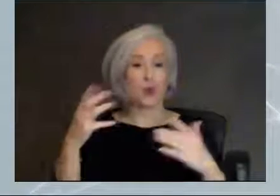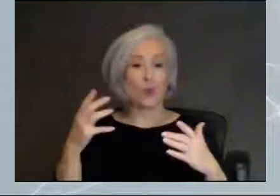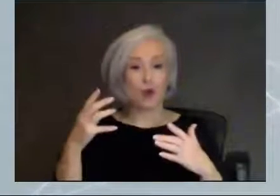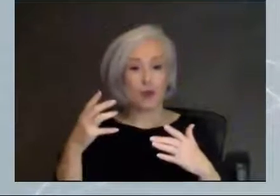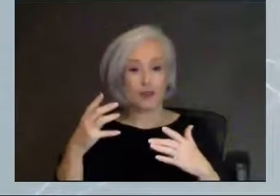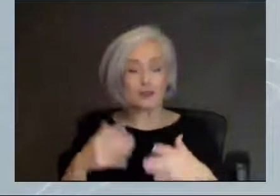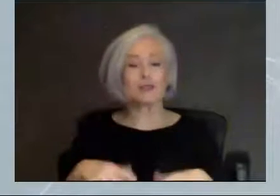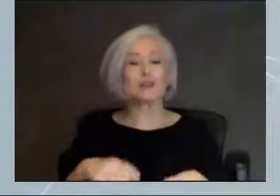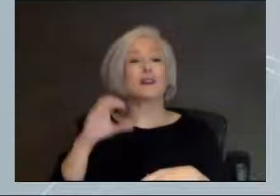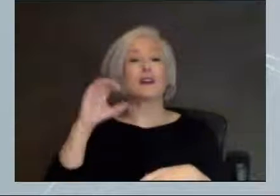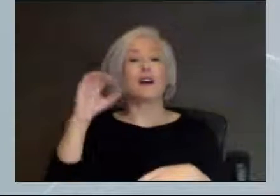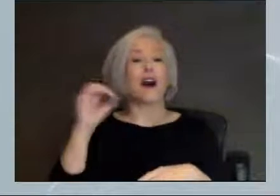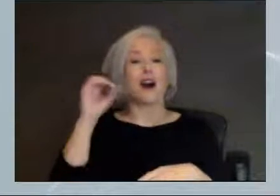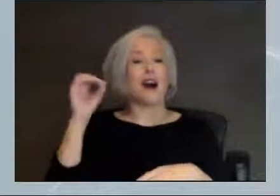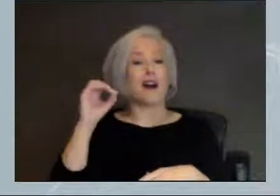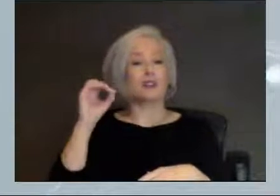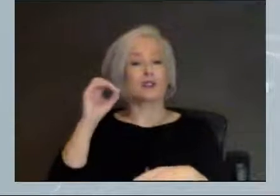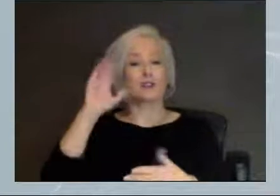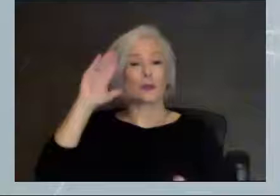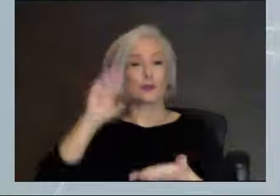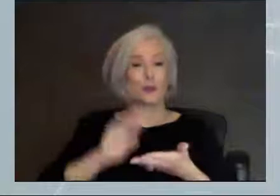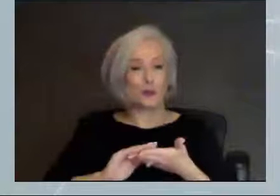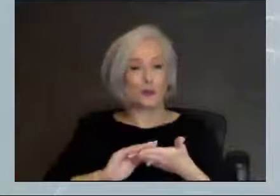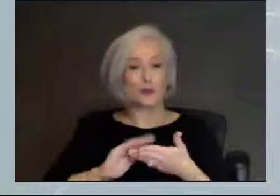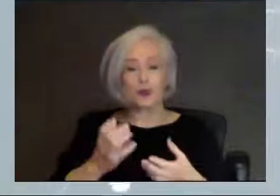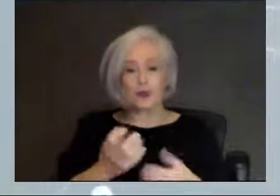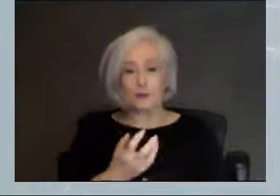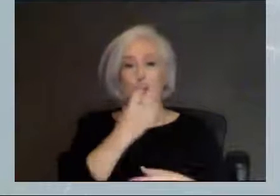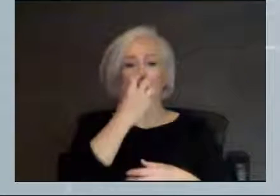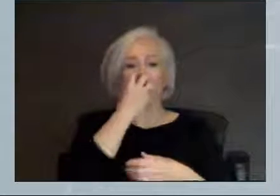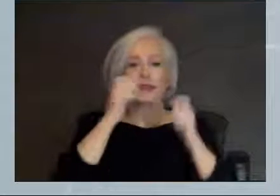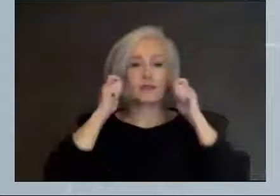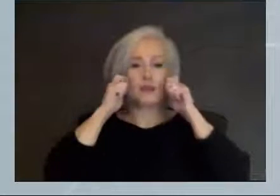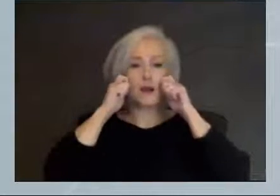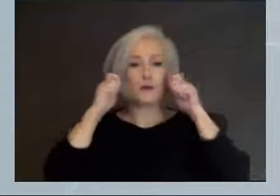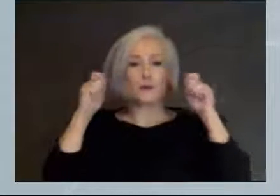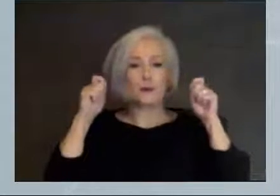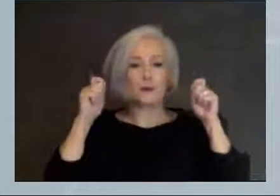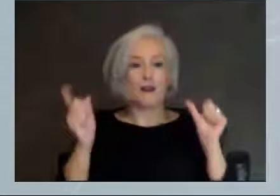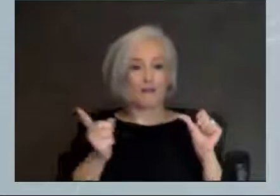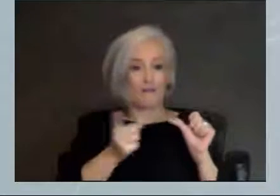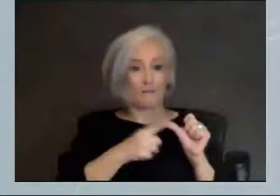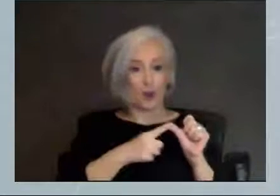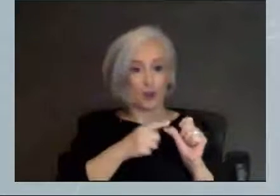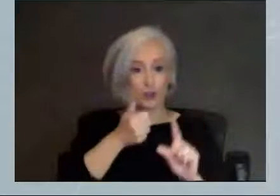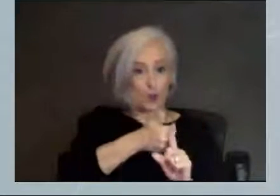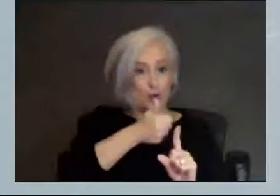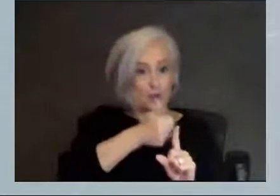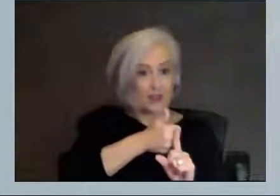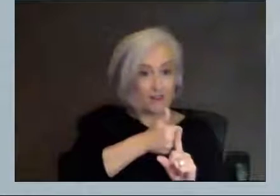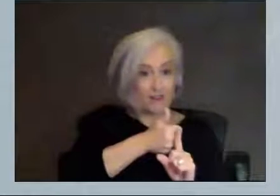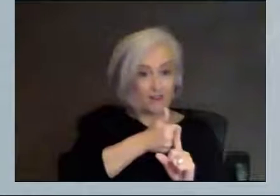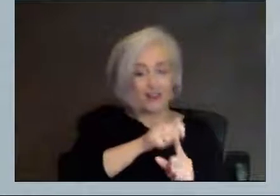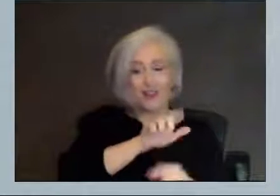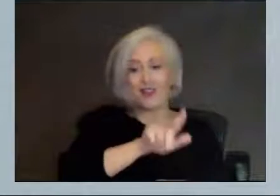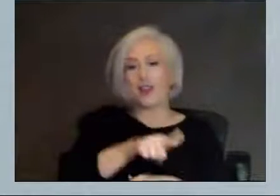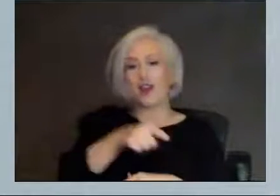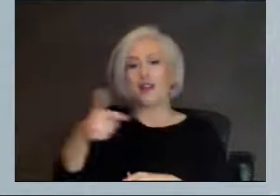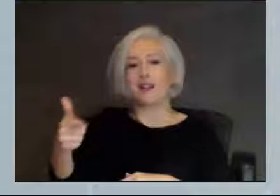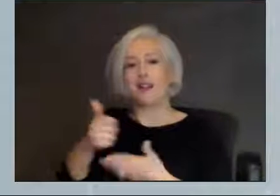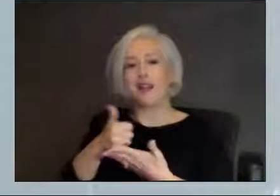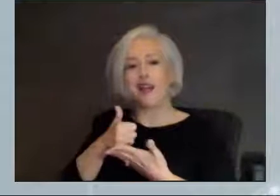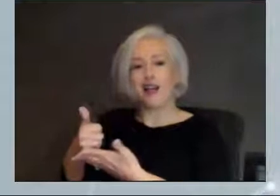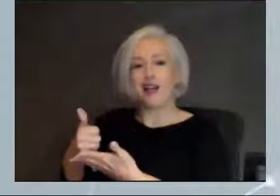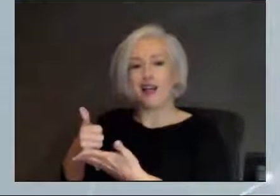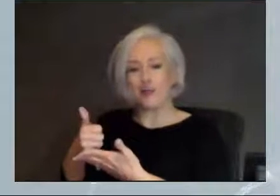because if you're out of breath and can't breathe, you're not going to be able to help someone